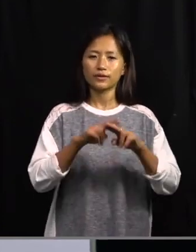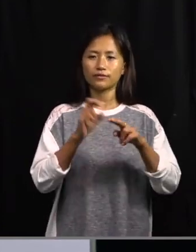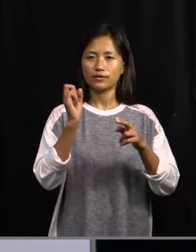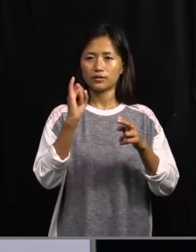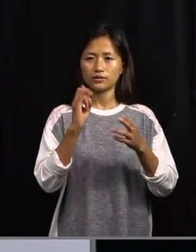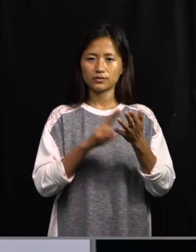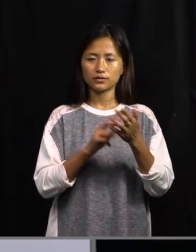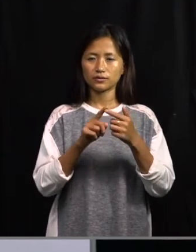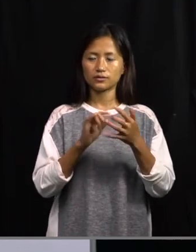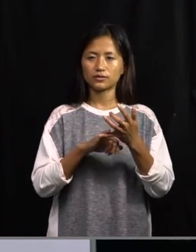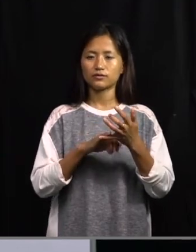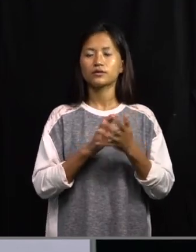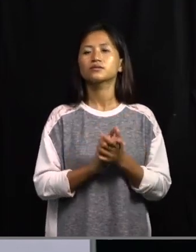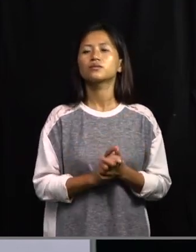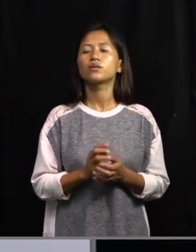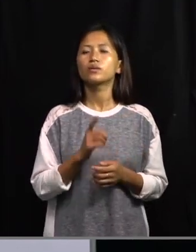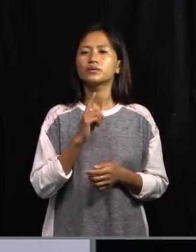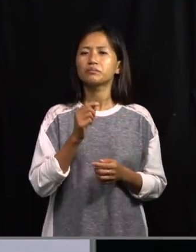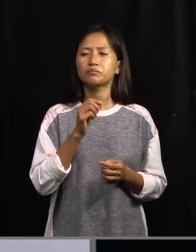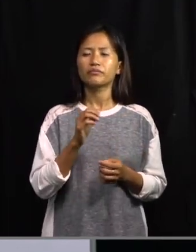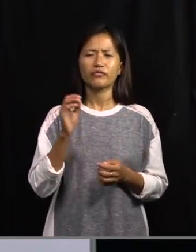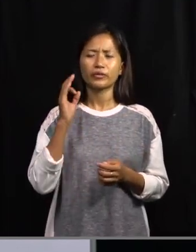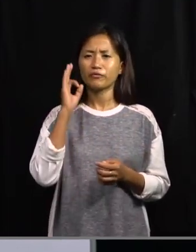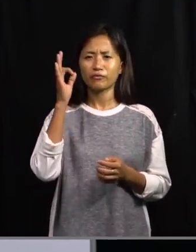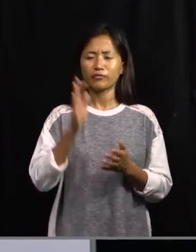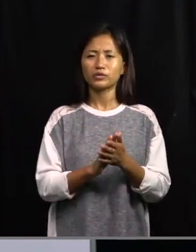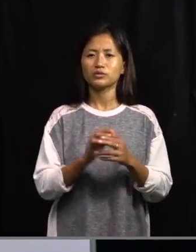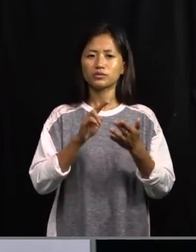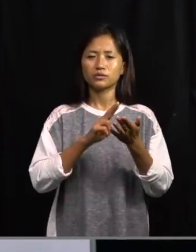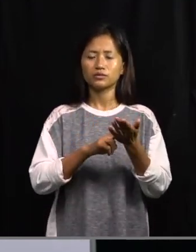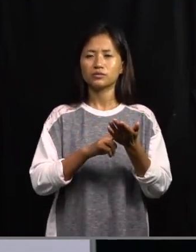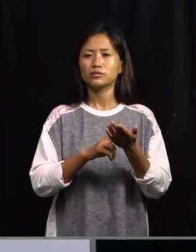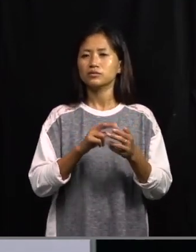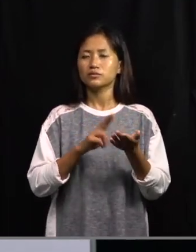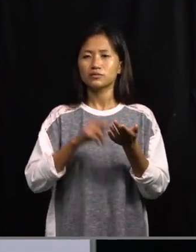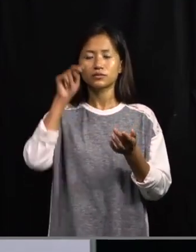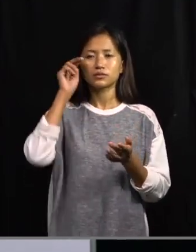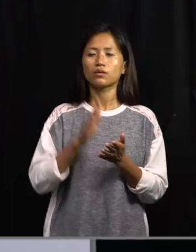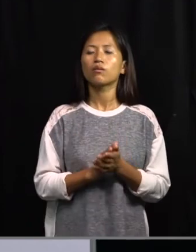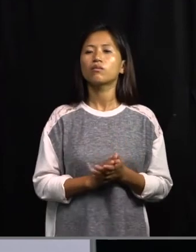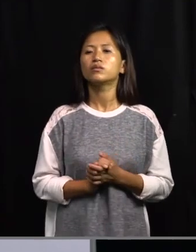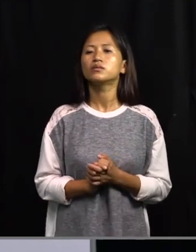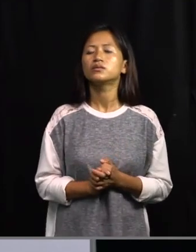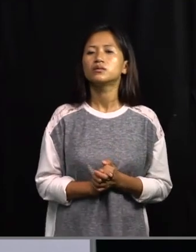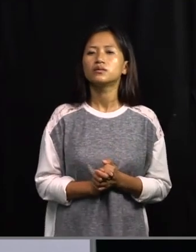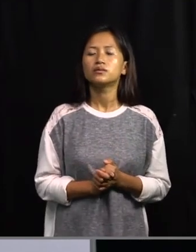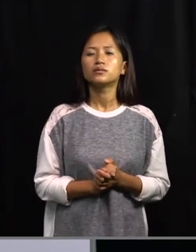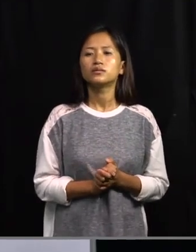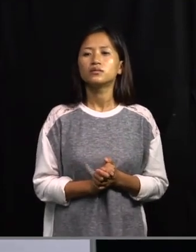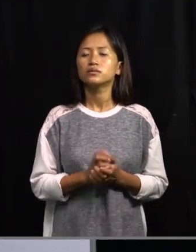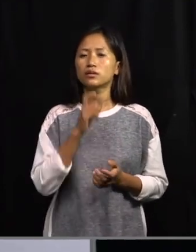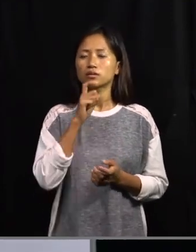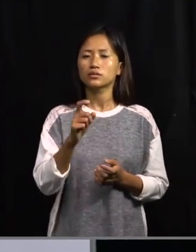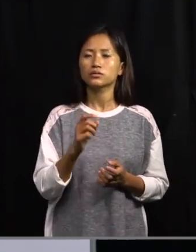are, you know, in Nagamese we say kushi kushi or not. So what actually happens is you are asked to